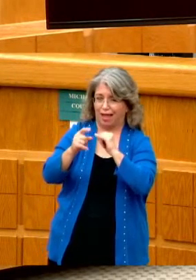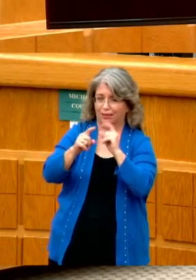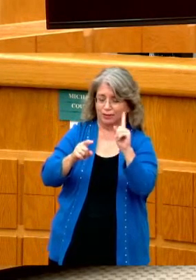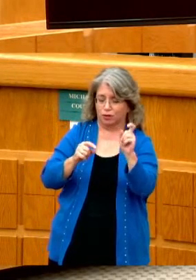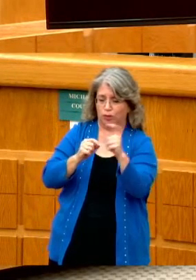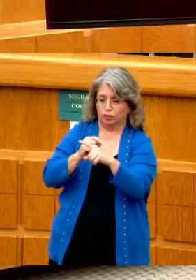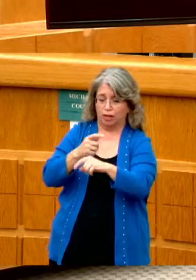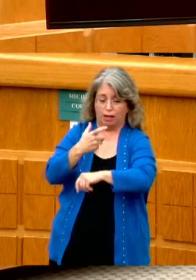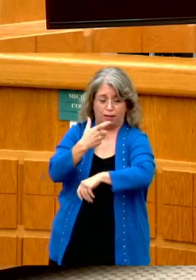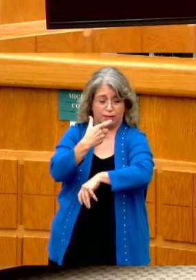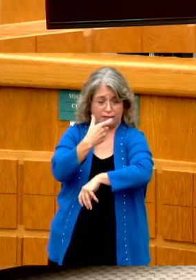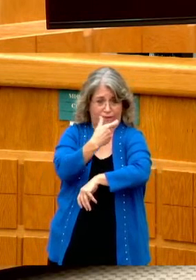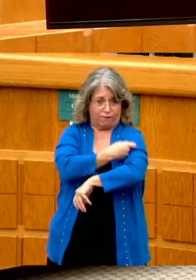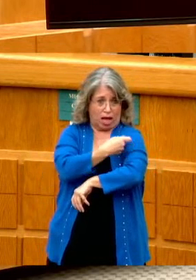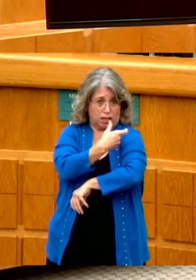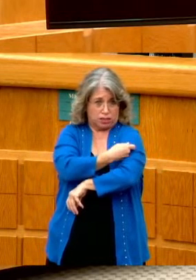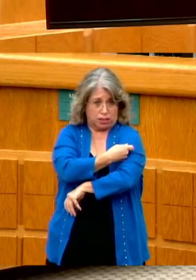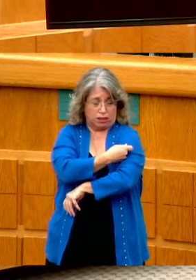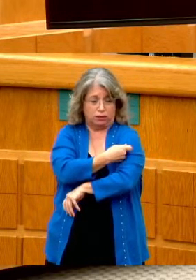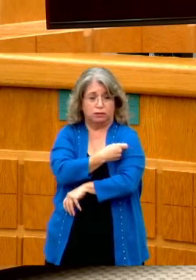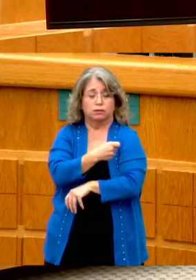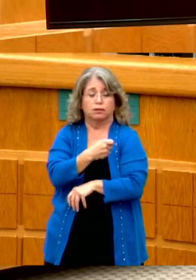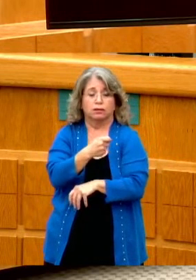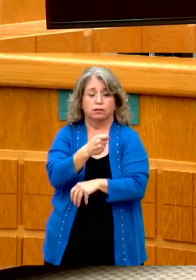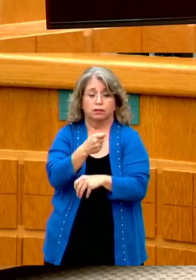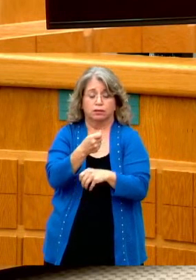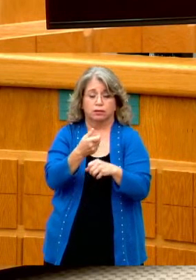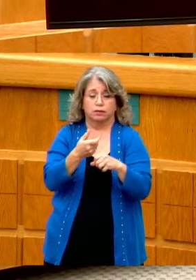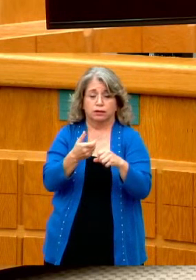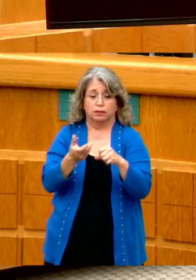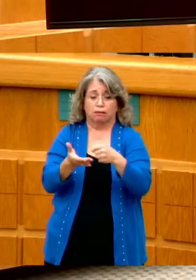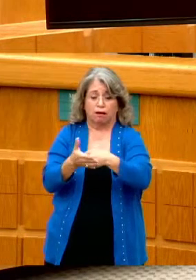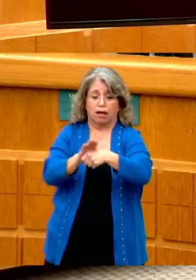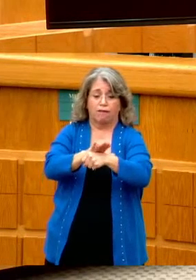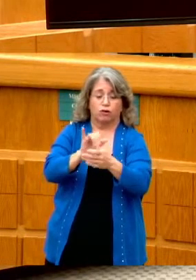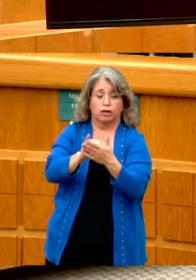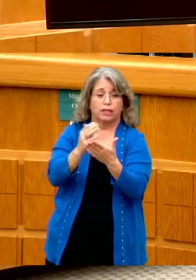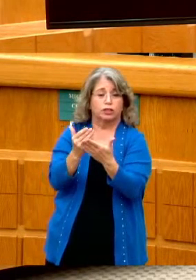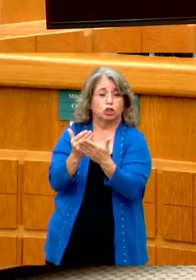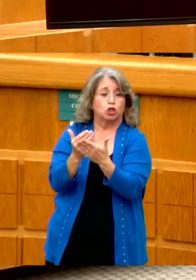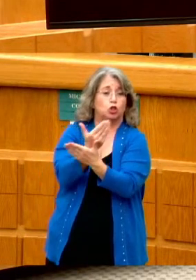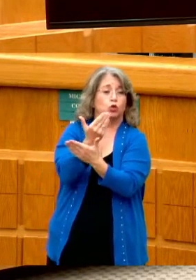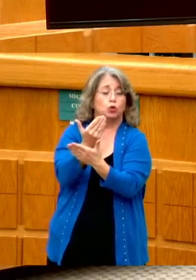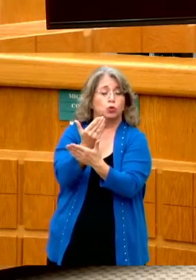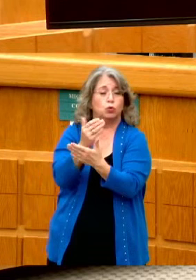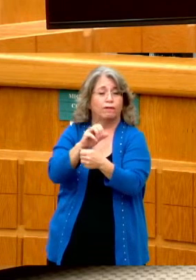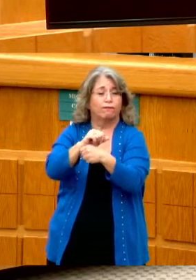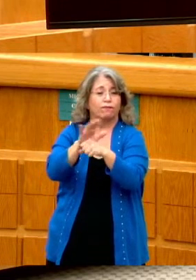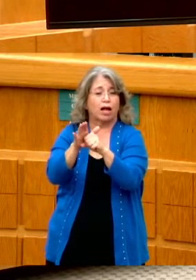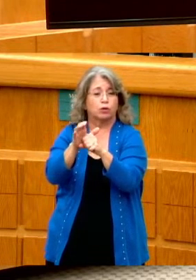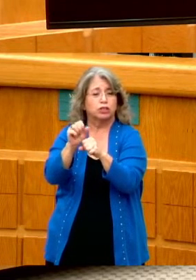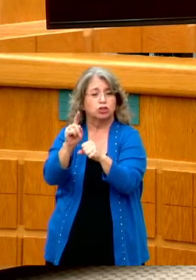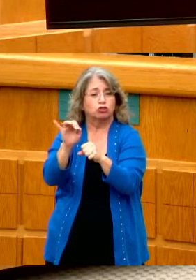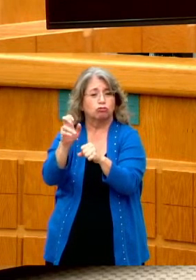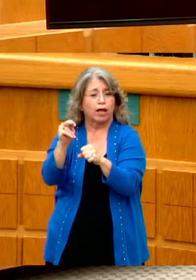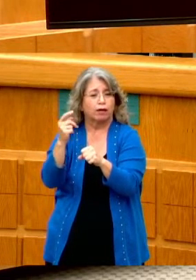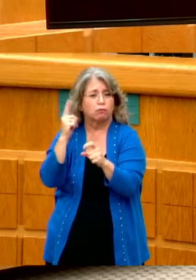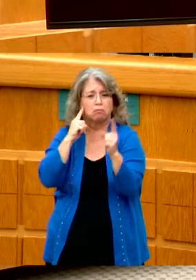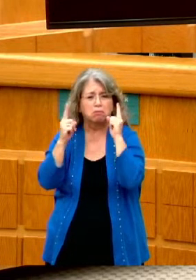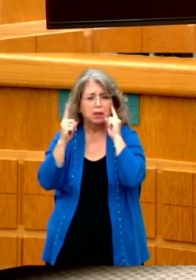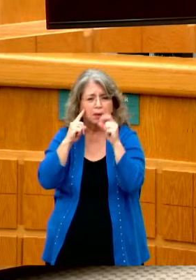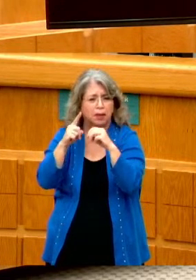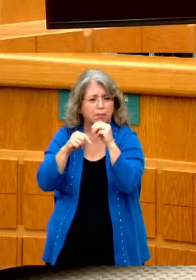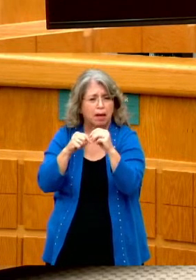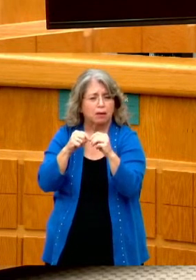do they cover the new variant strain that we're all hearing about? And the answer is yes. At